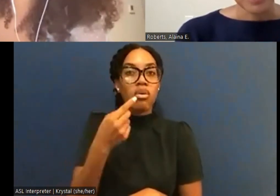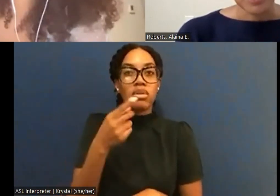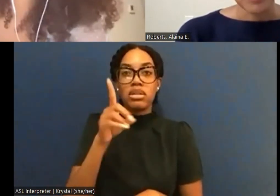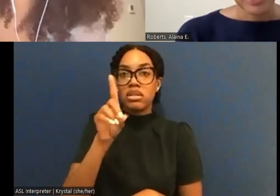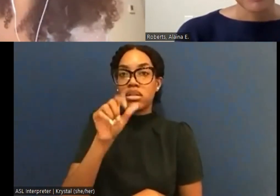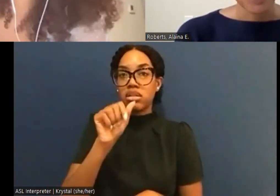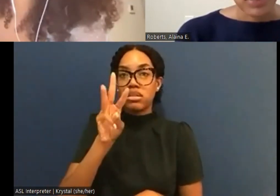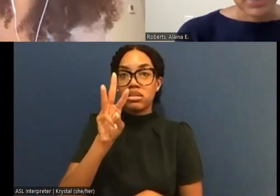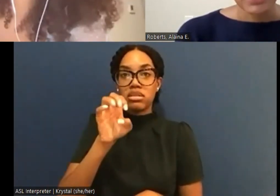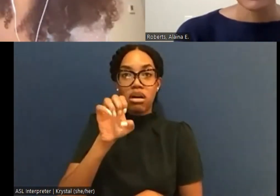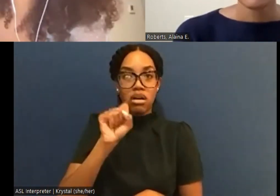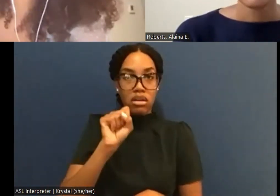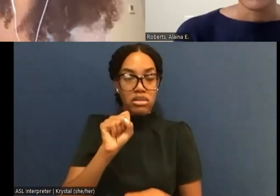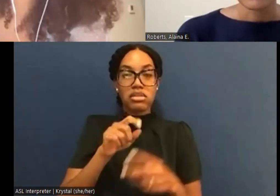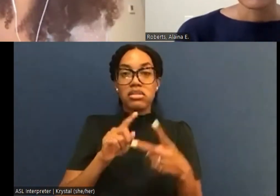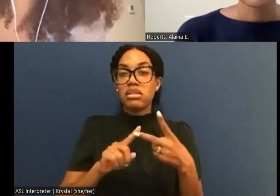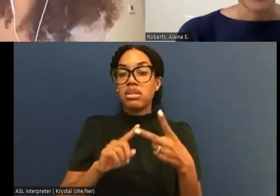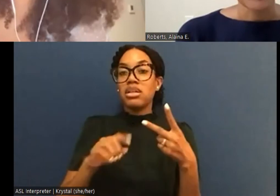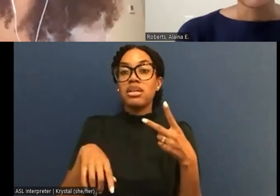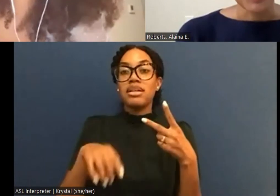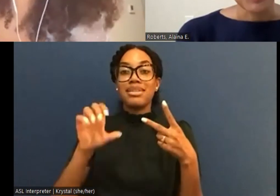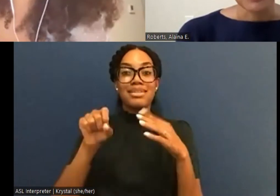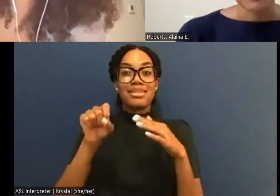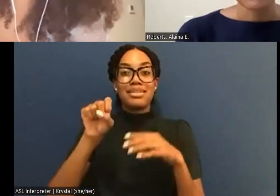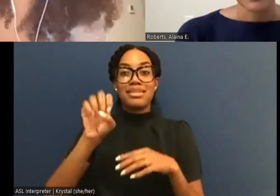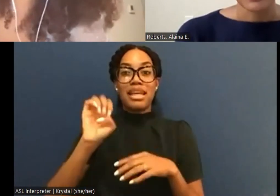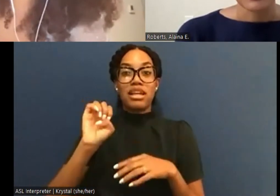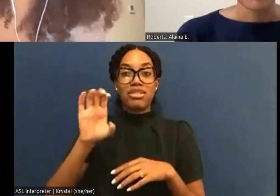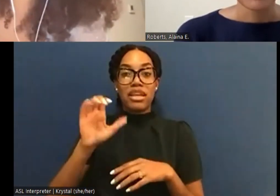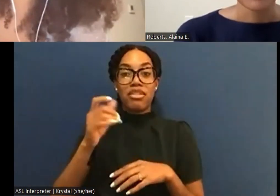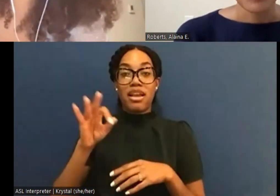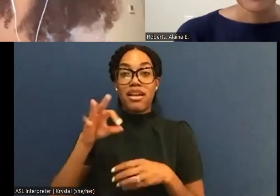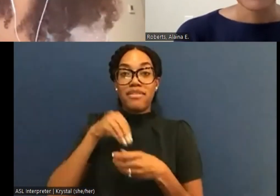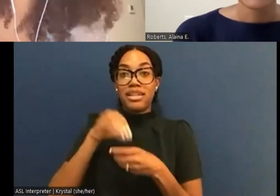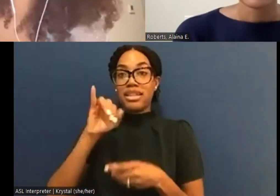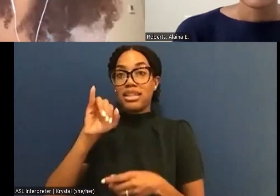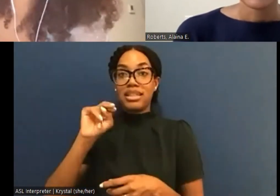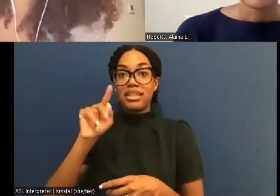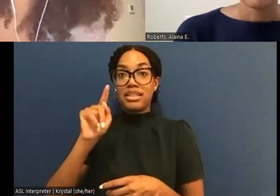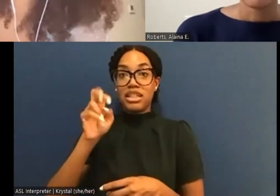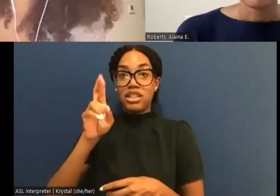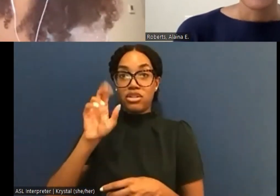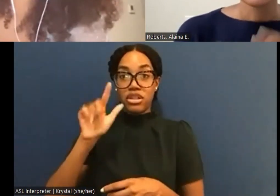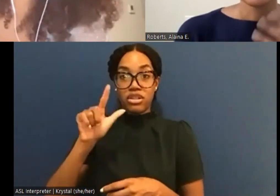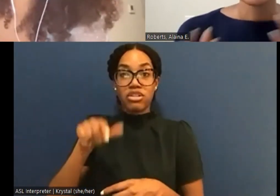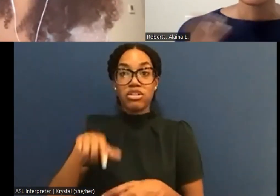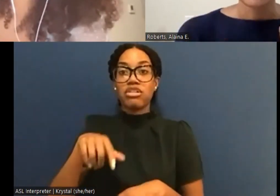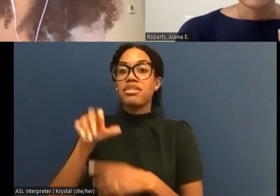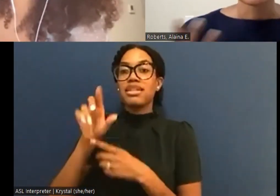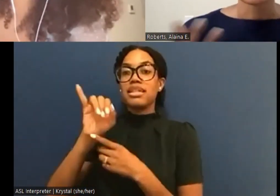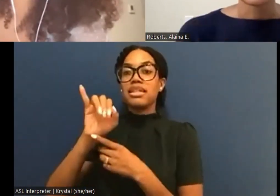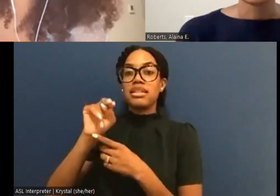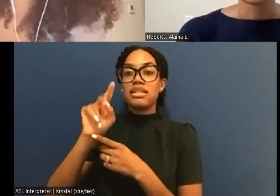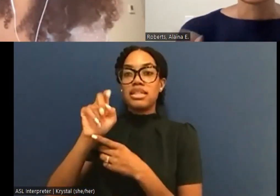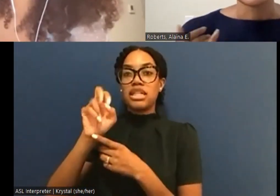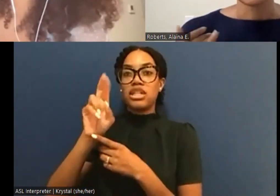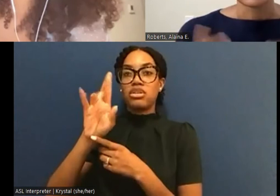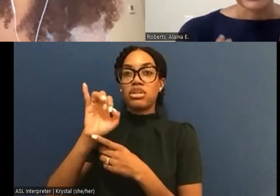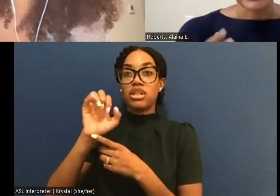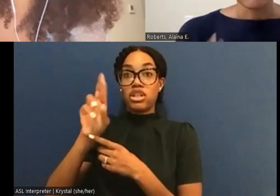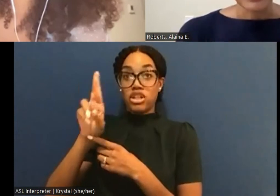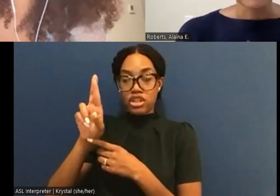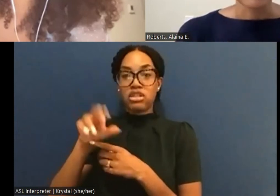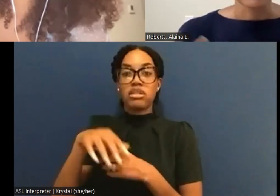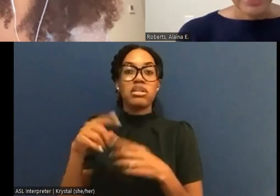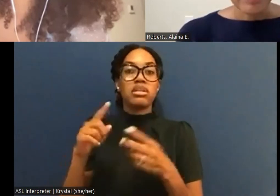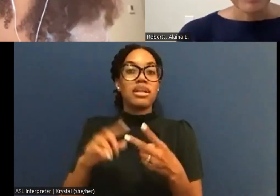Secretary of Interior, James Harlan, also the Dawes Commissioner, Commissioner Dole. All of these people have different ideas about what